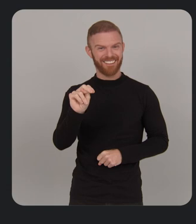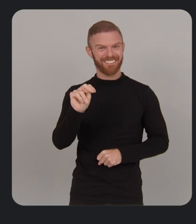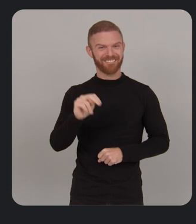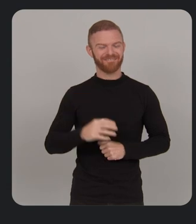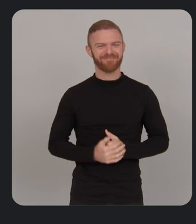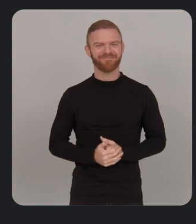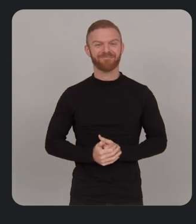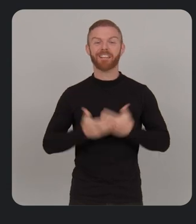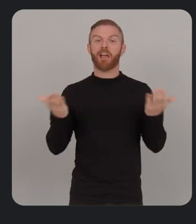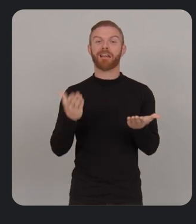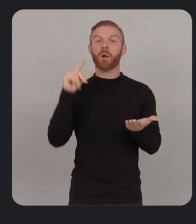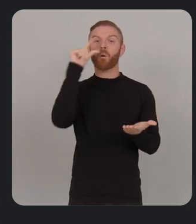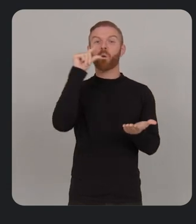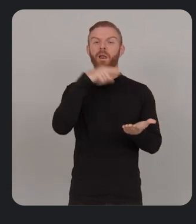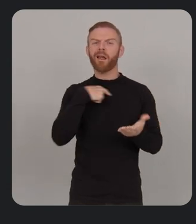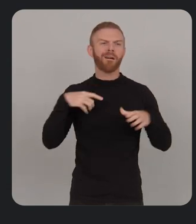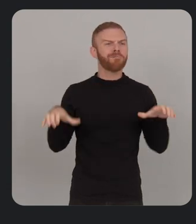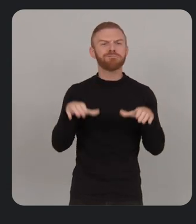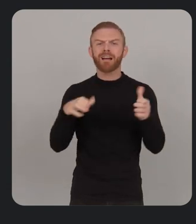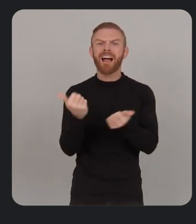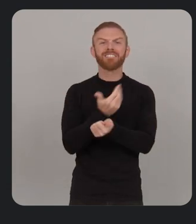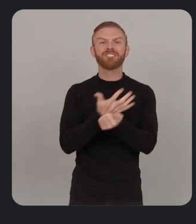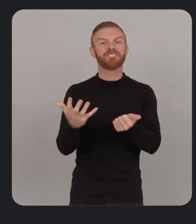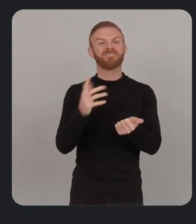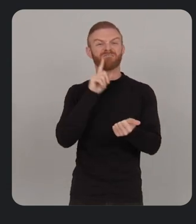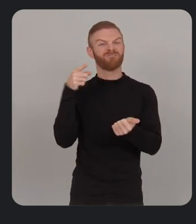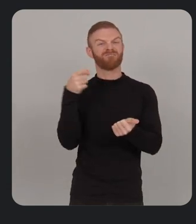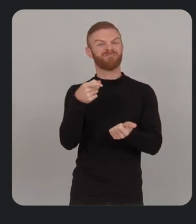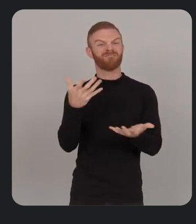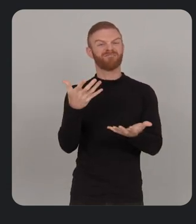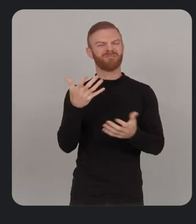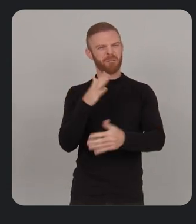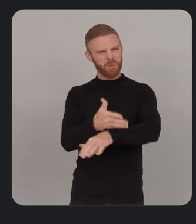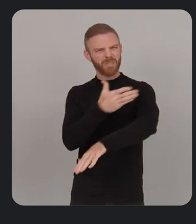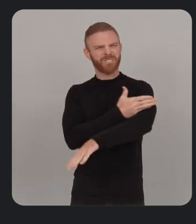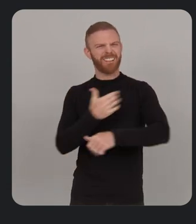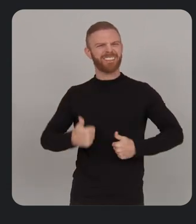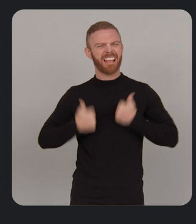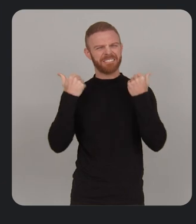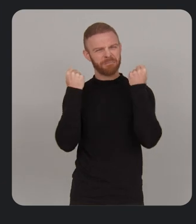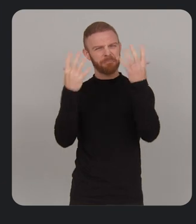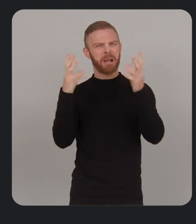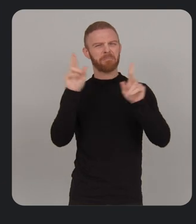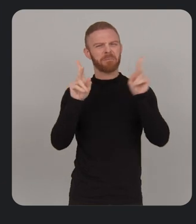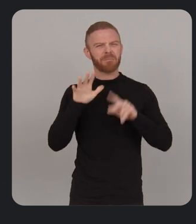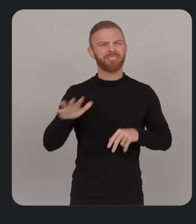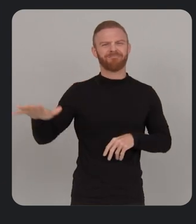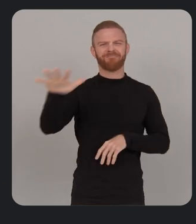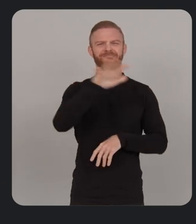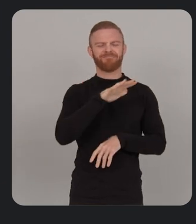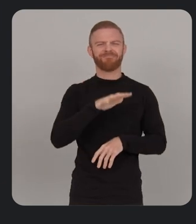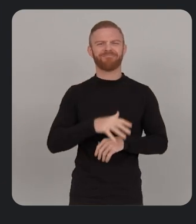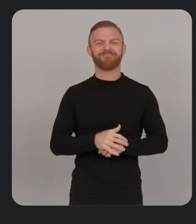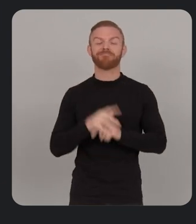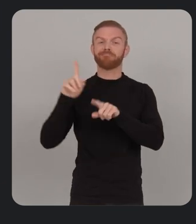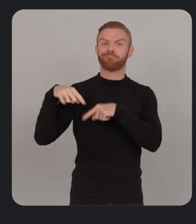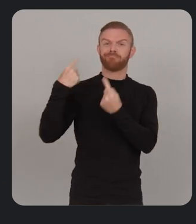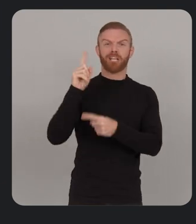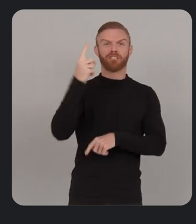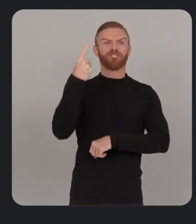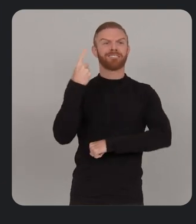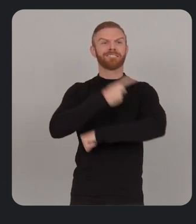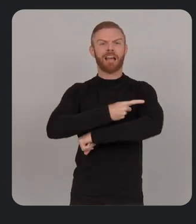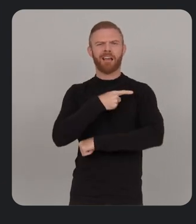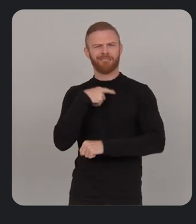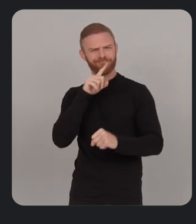Everything we do at Google is to improve the lives of as many people as possible. Since day one, we've dedicated ourselves